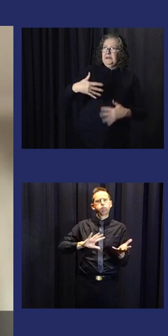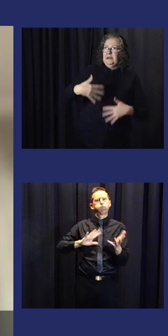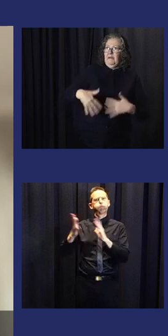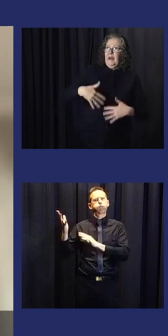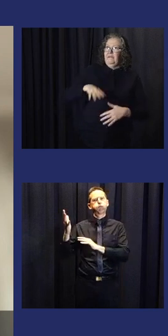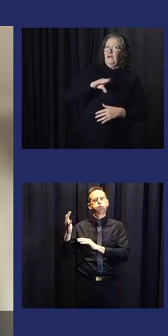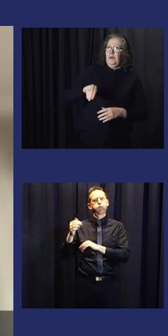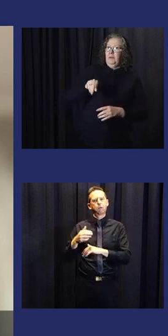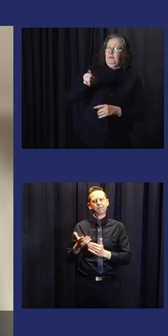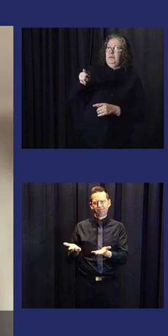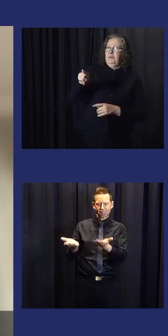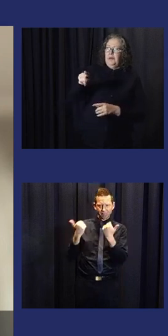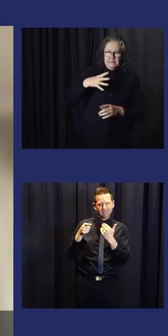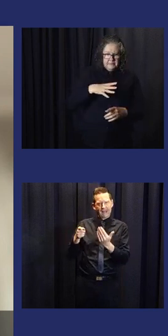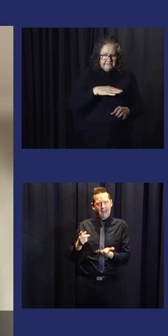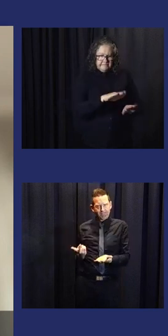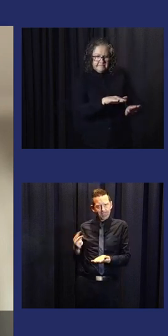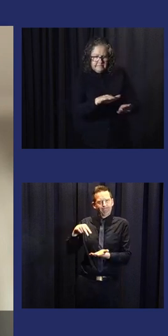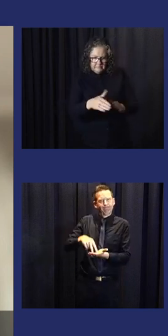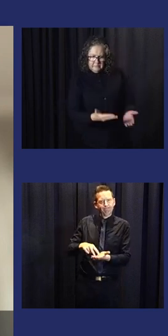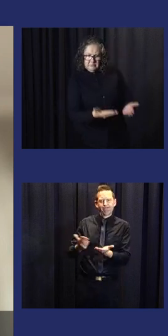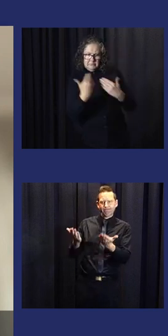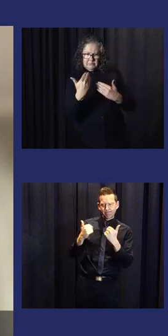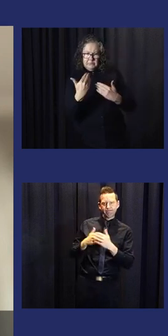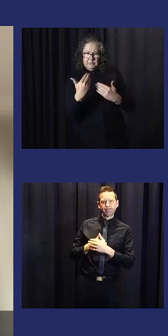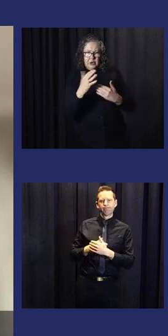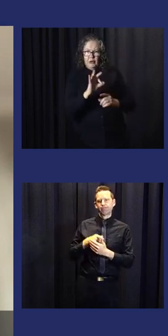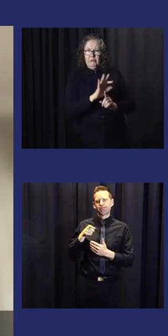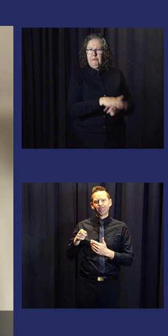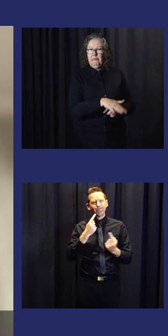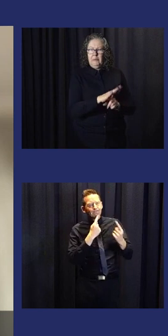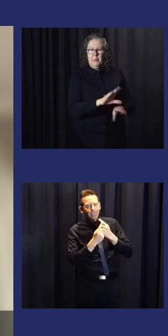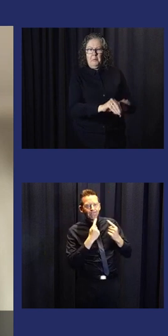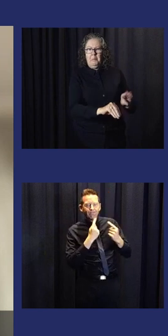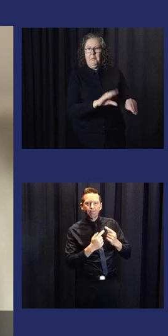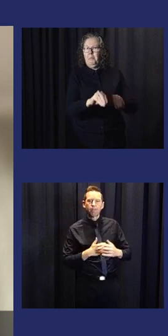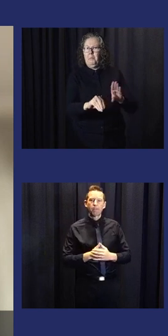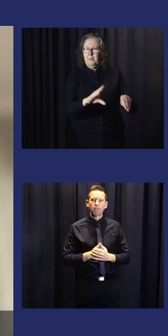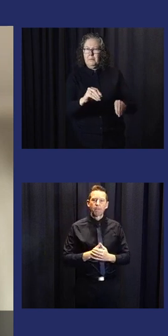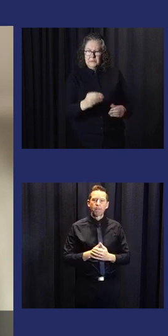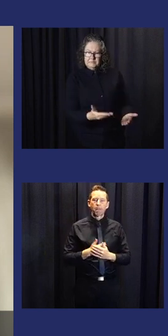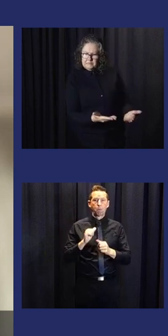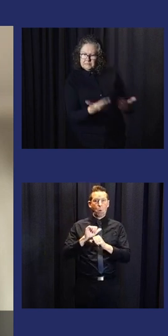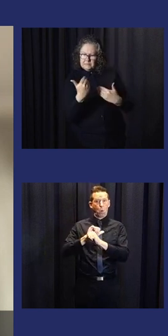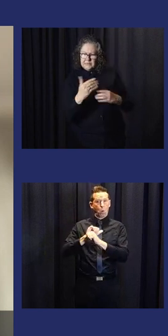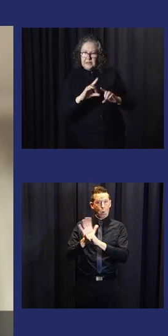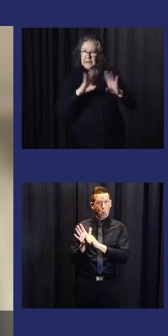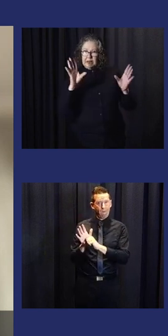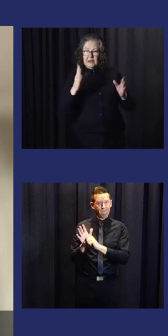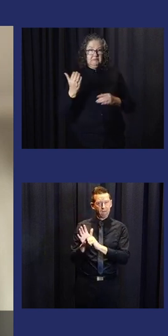situations heard loudly and very clearly. With COVID, it was